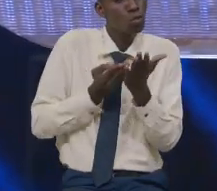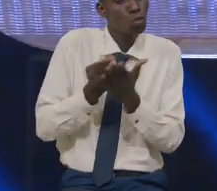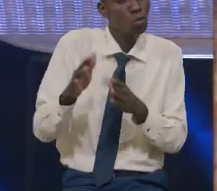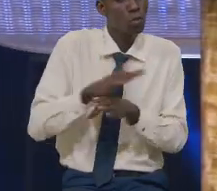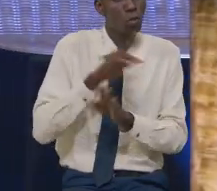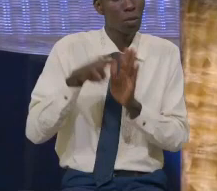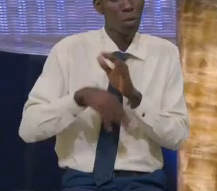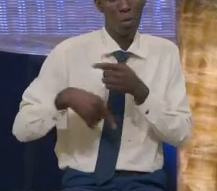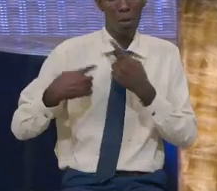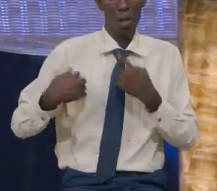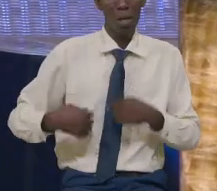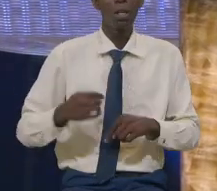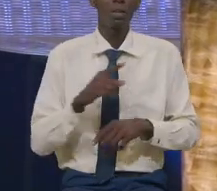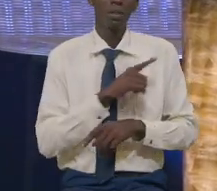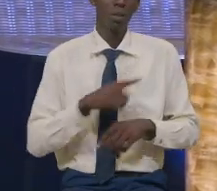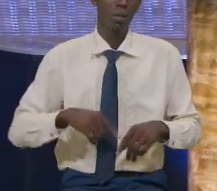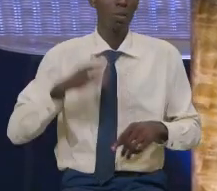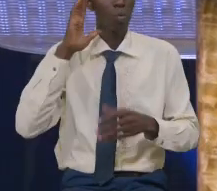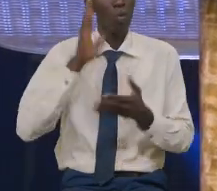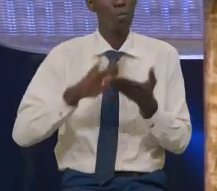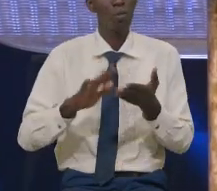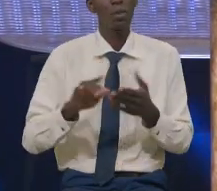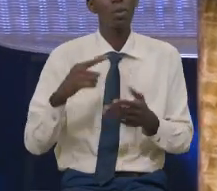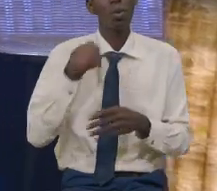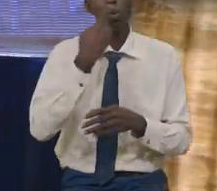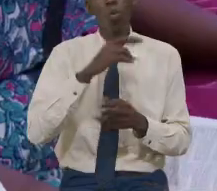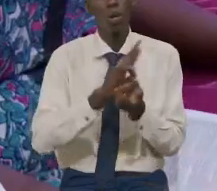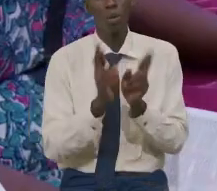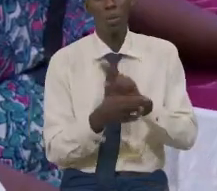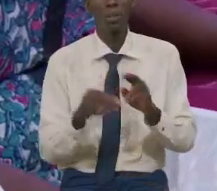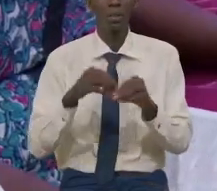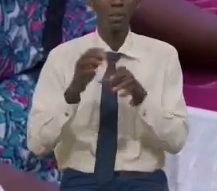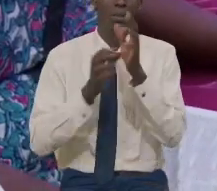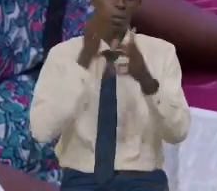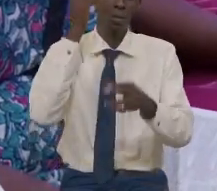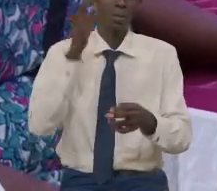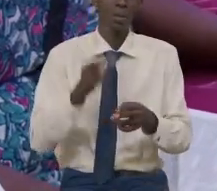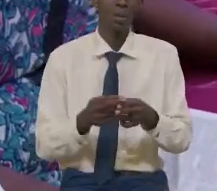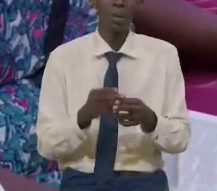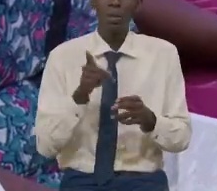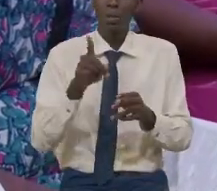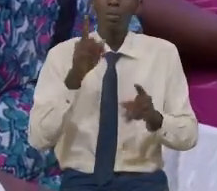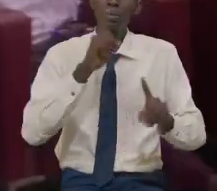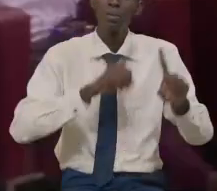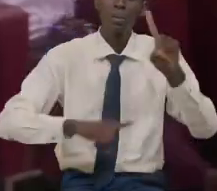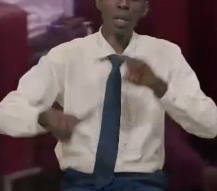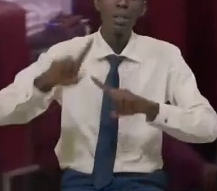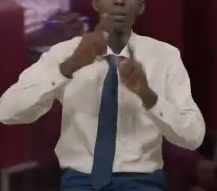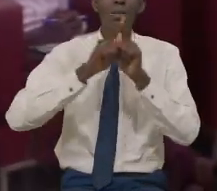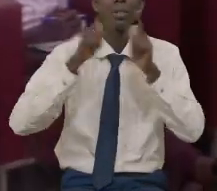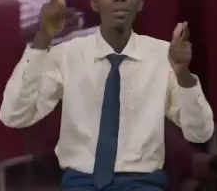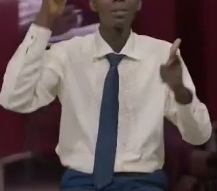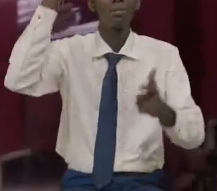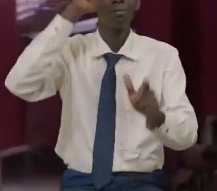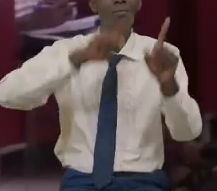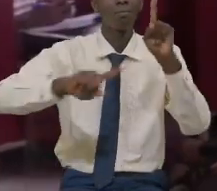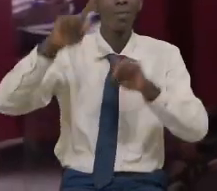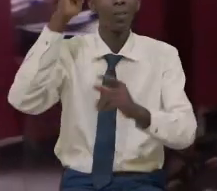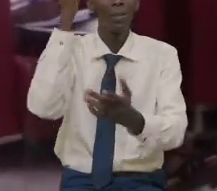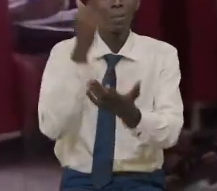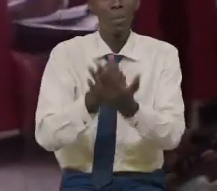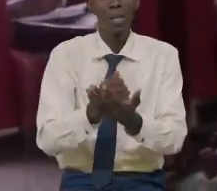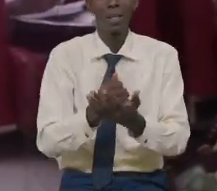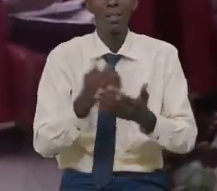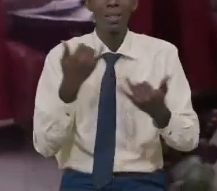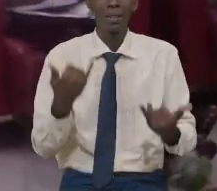and the Lord will forgive those who repent in Jesus' name. You give me a good amen. We're looking at